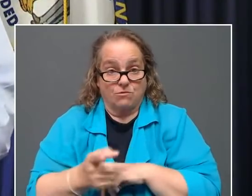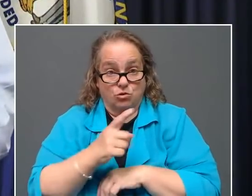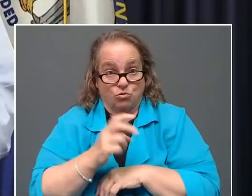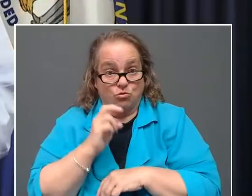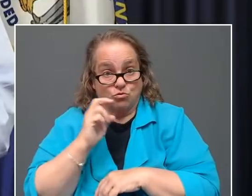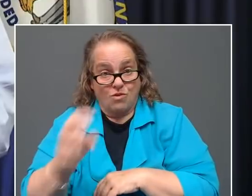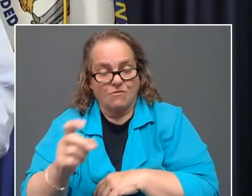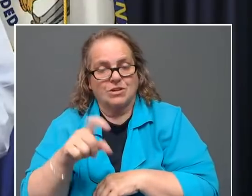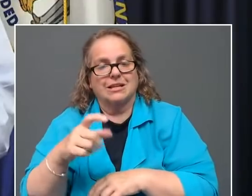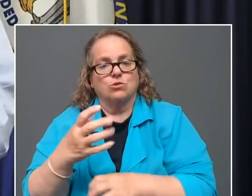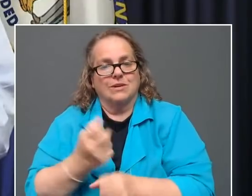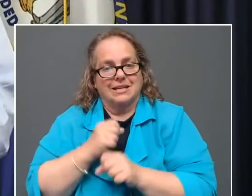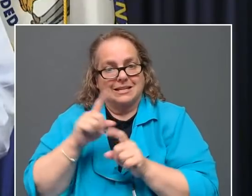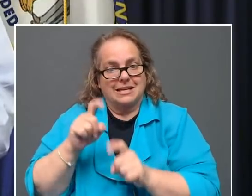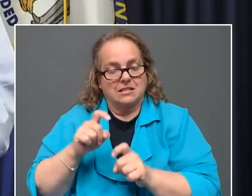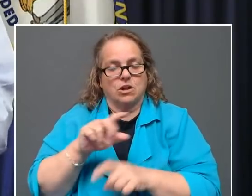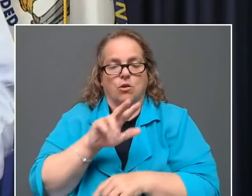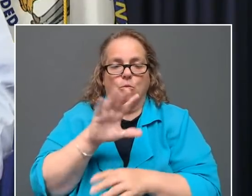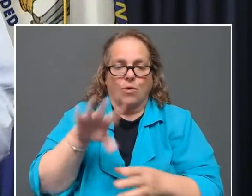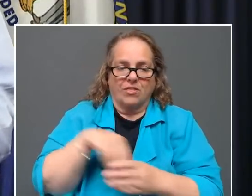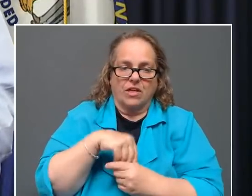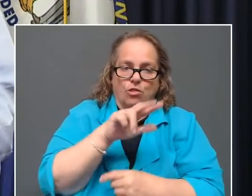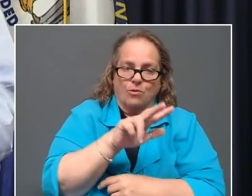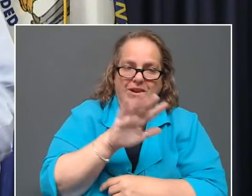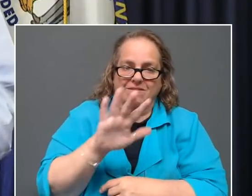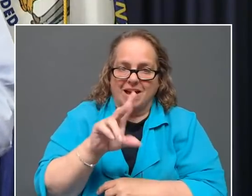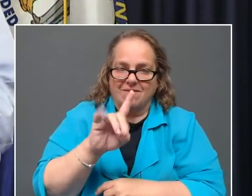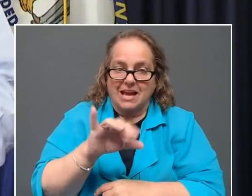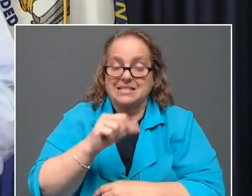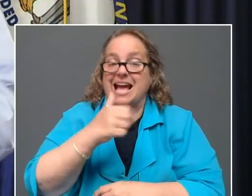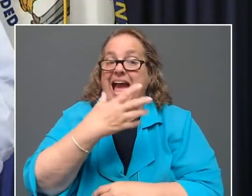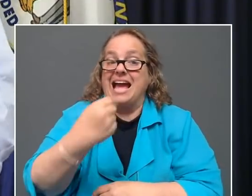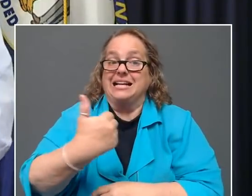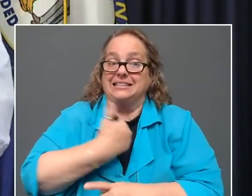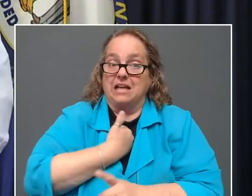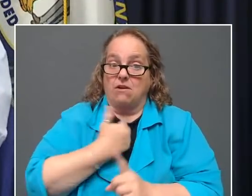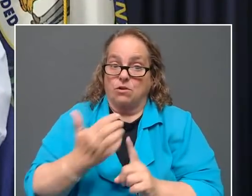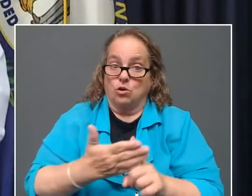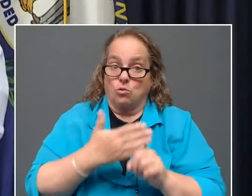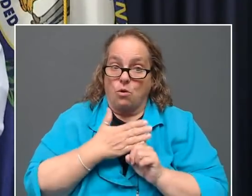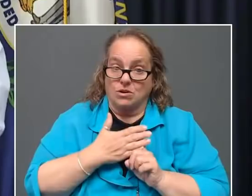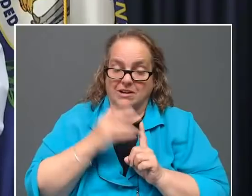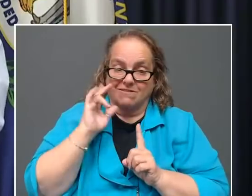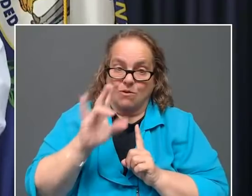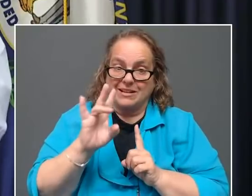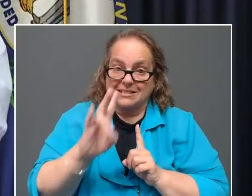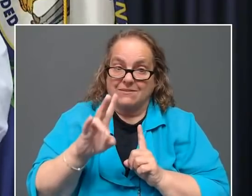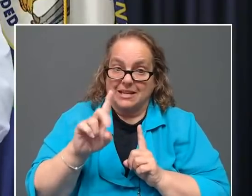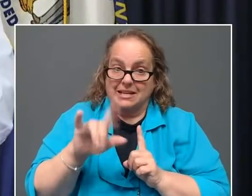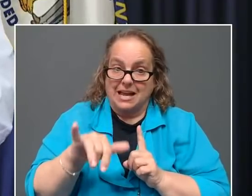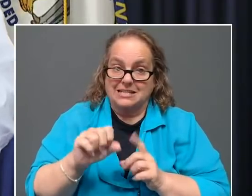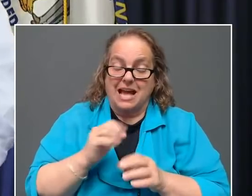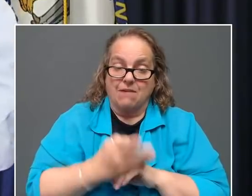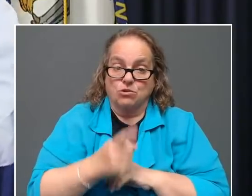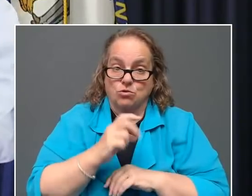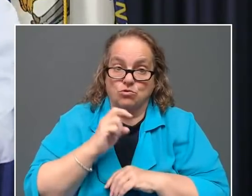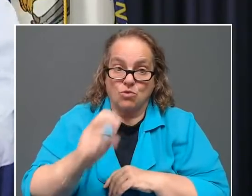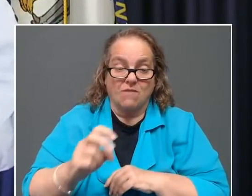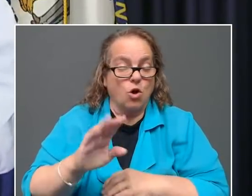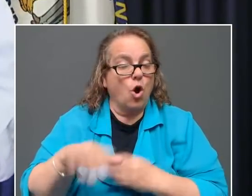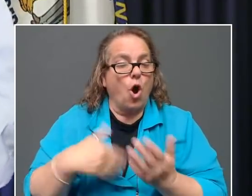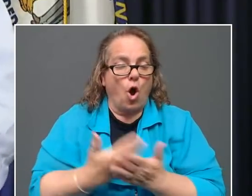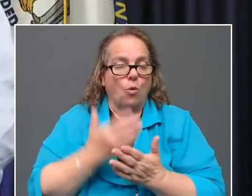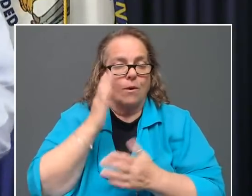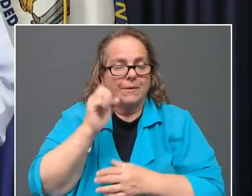tested within 3 to 5 days and self-quarantine for a full 7 days after you travel. All of these are going to be updated on